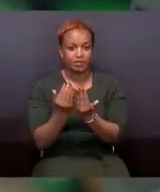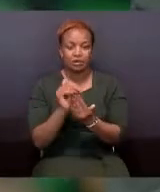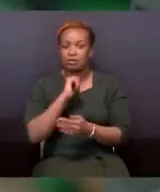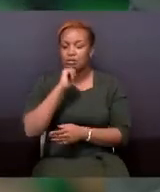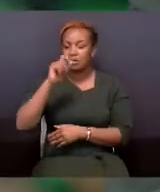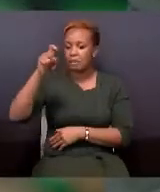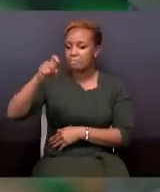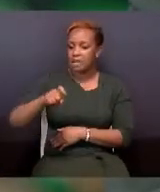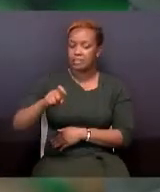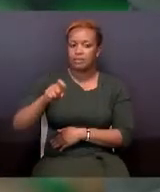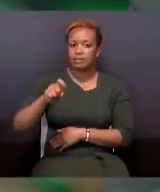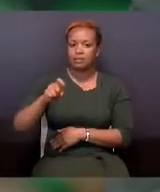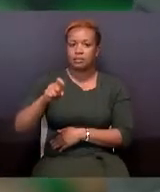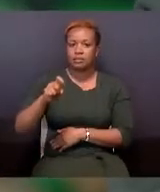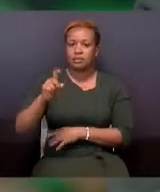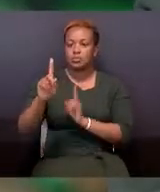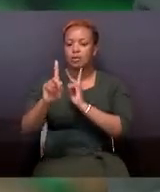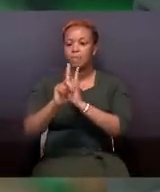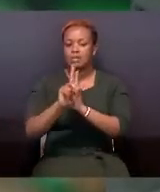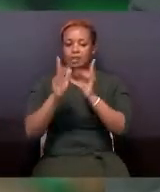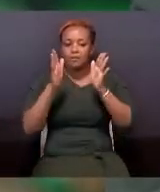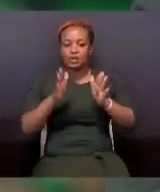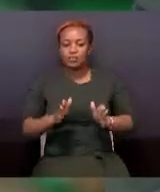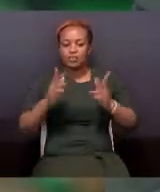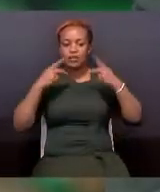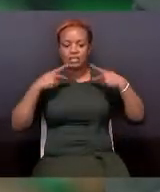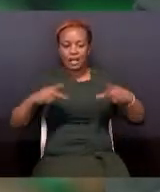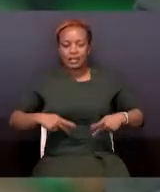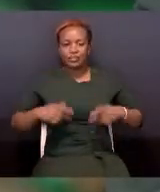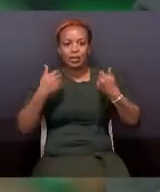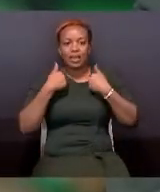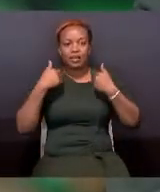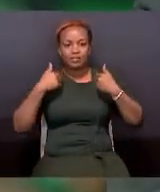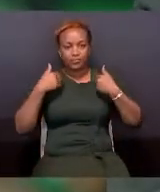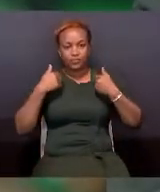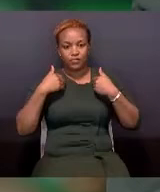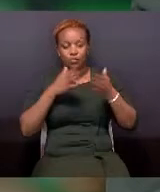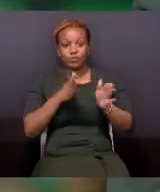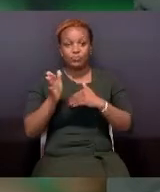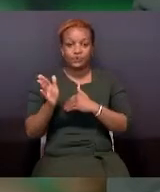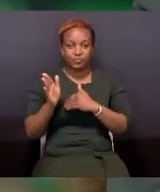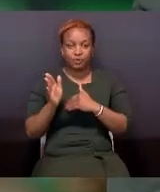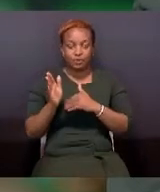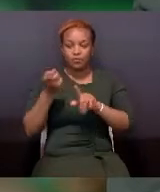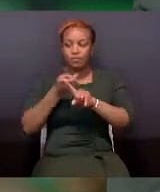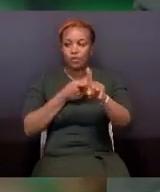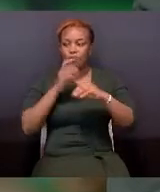to come to Rwanda physically to explore opportunities. From the